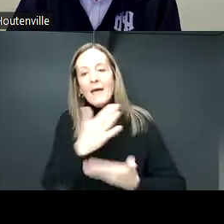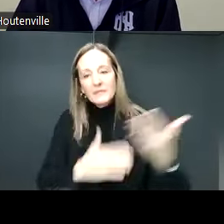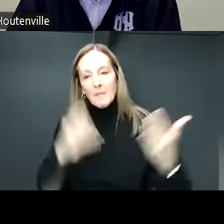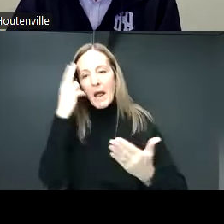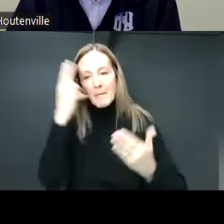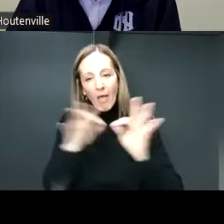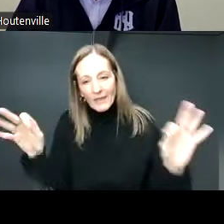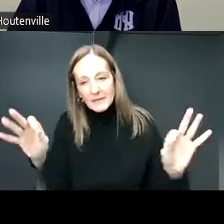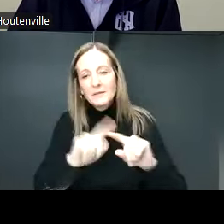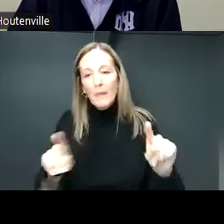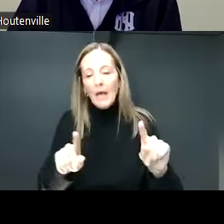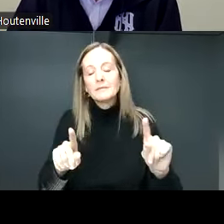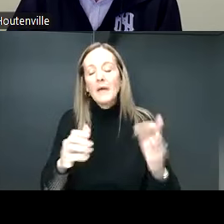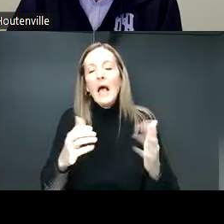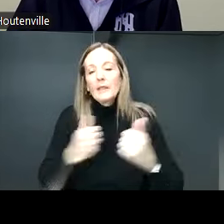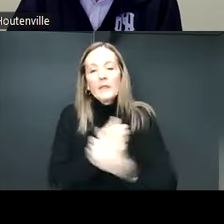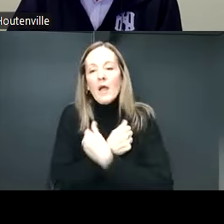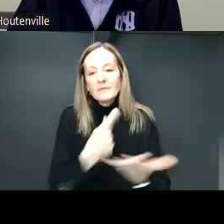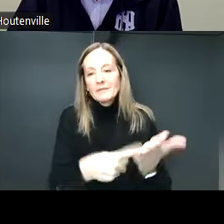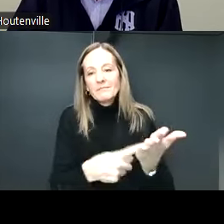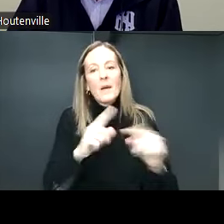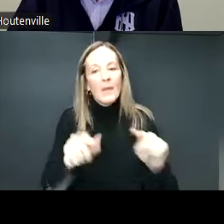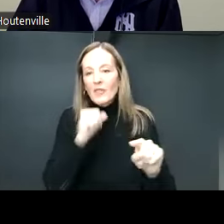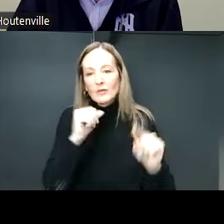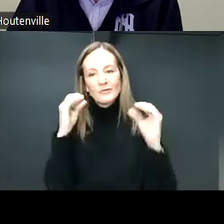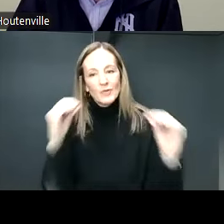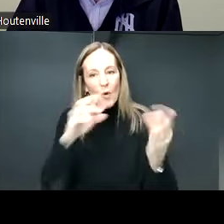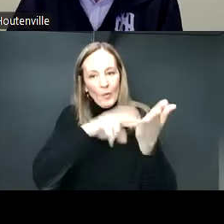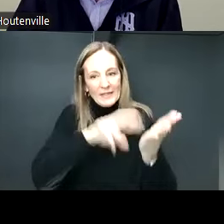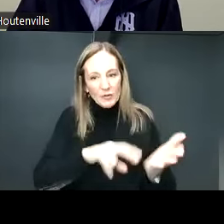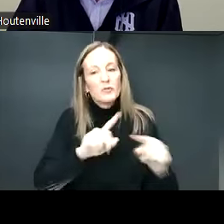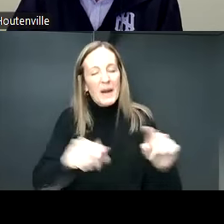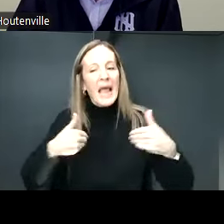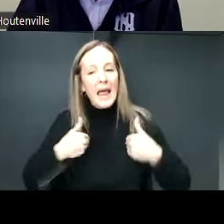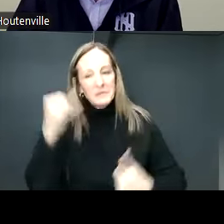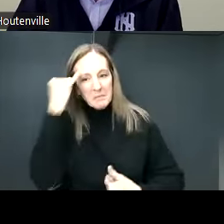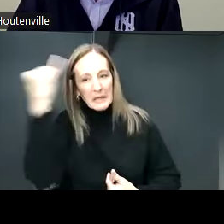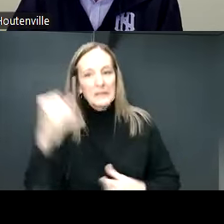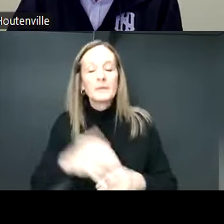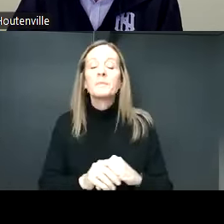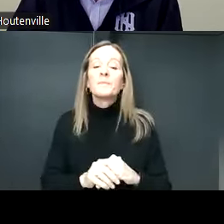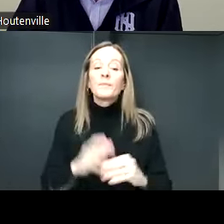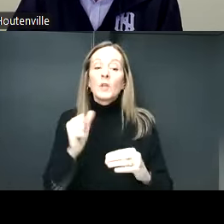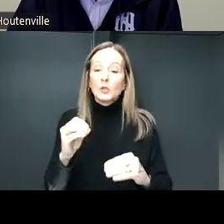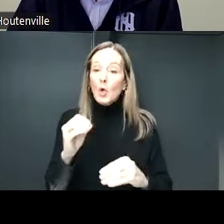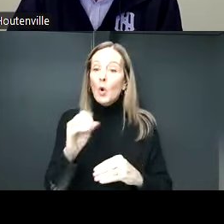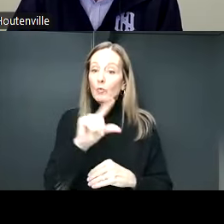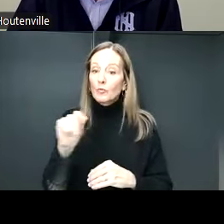sometime. Hasn't been a lot of research on why that happened. And then between, say, 2014